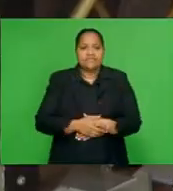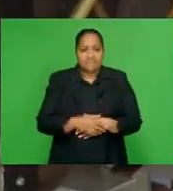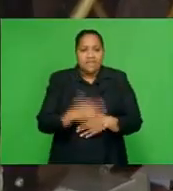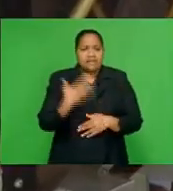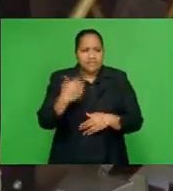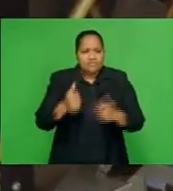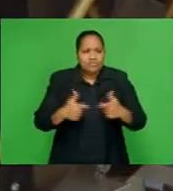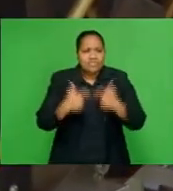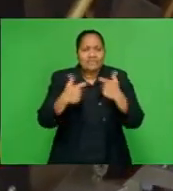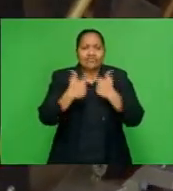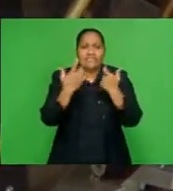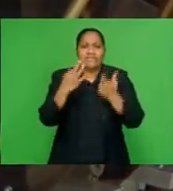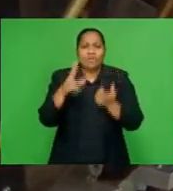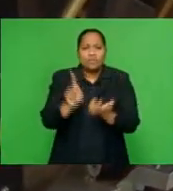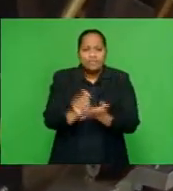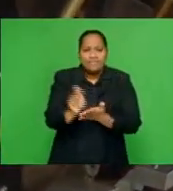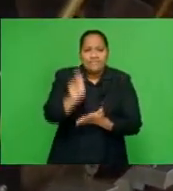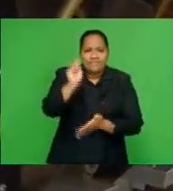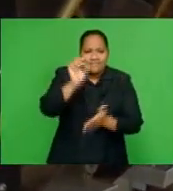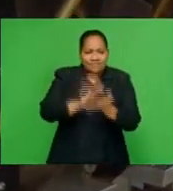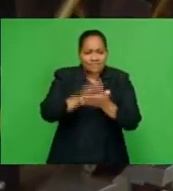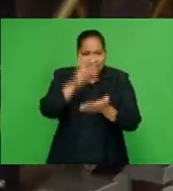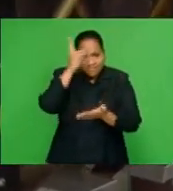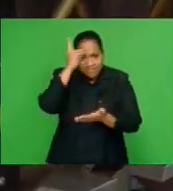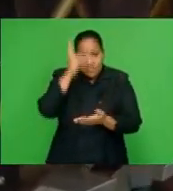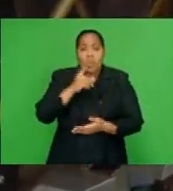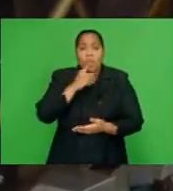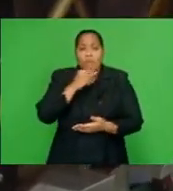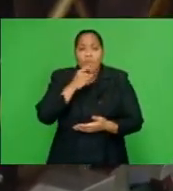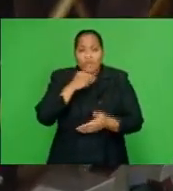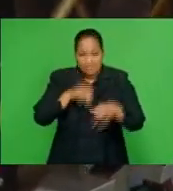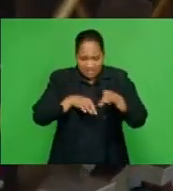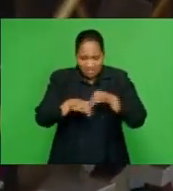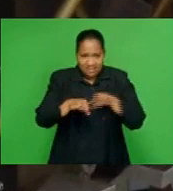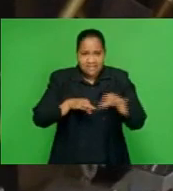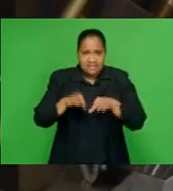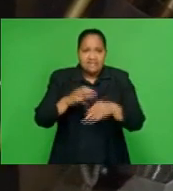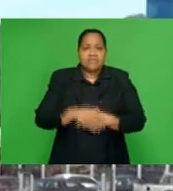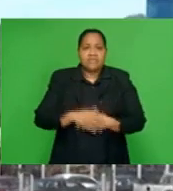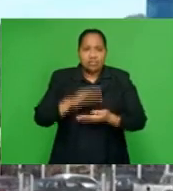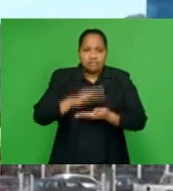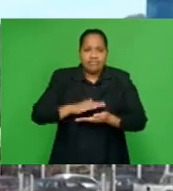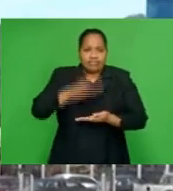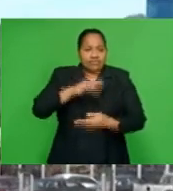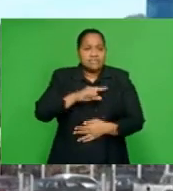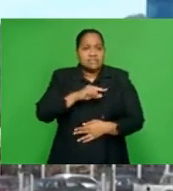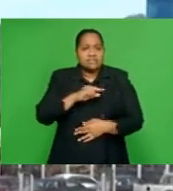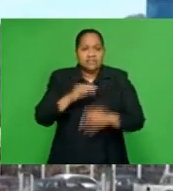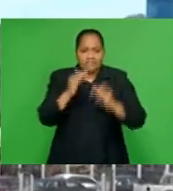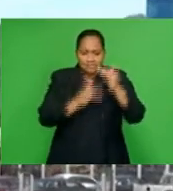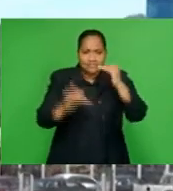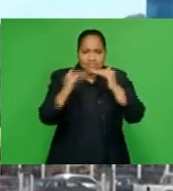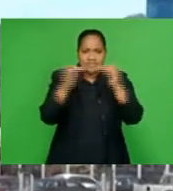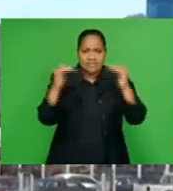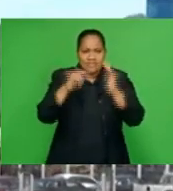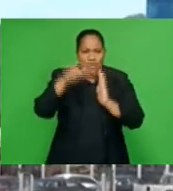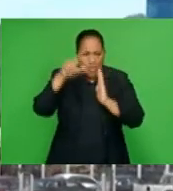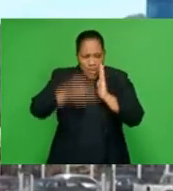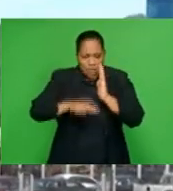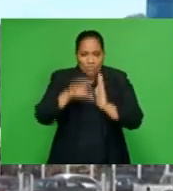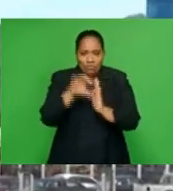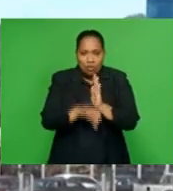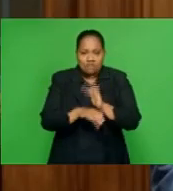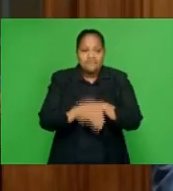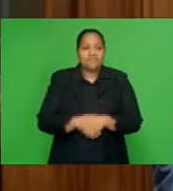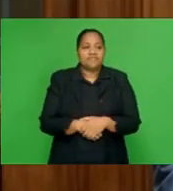tertiary education loan scheme to raise the qualifying standards for students and lower costs. For starters, only students who earn